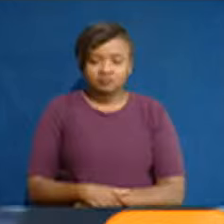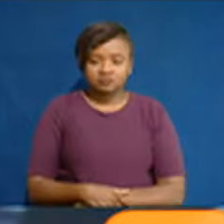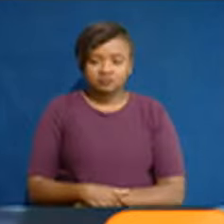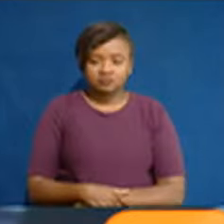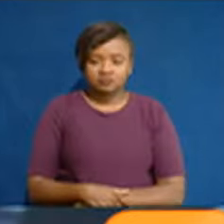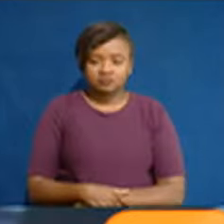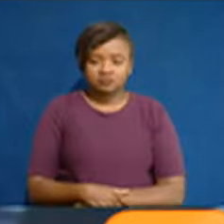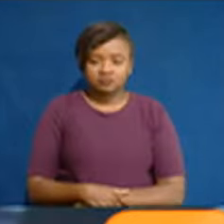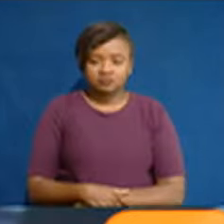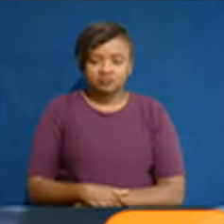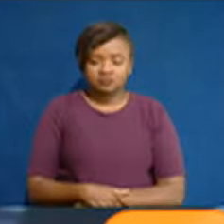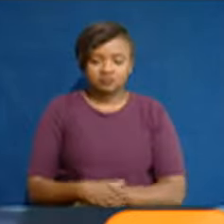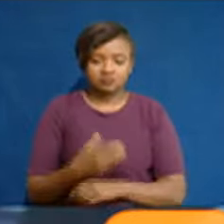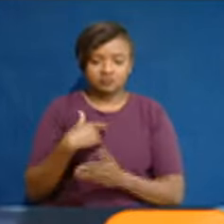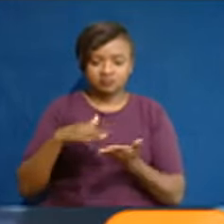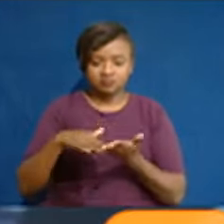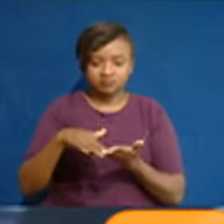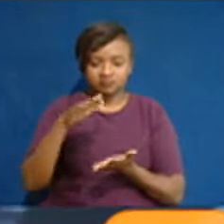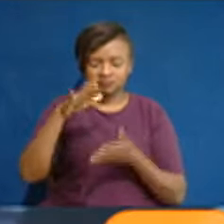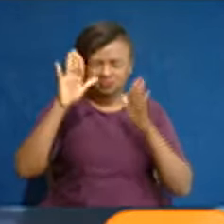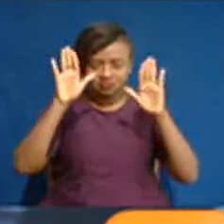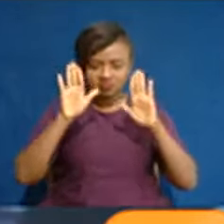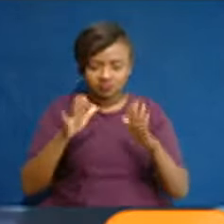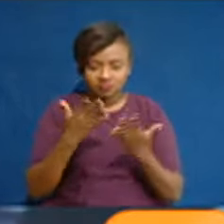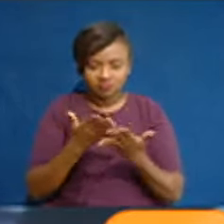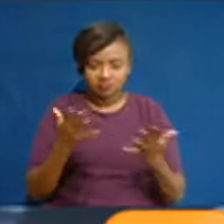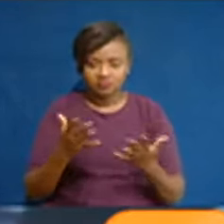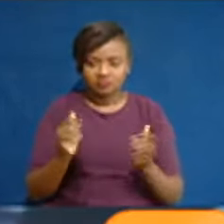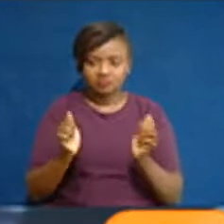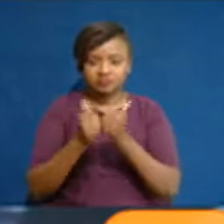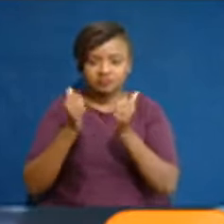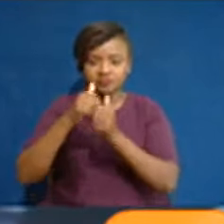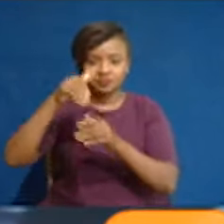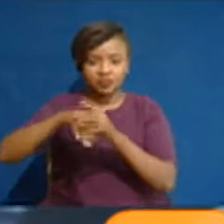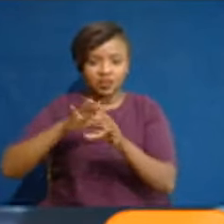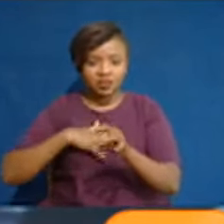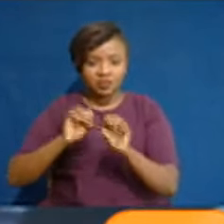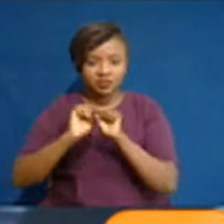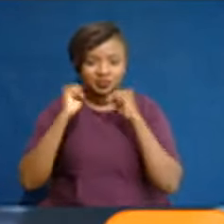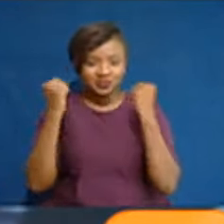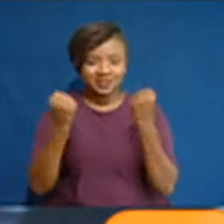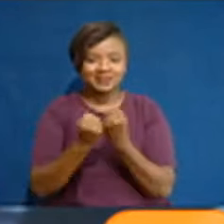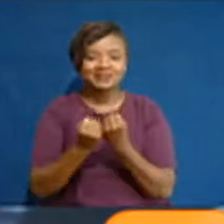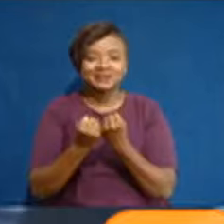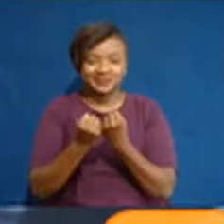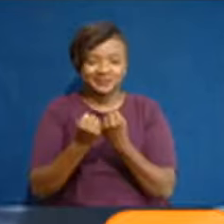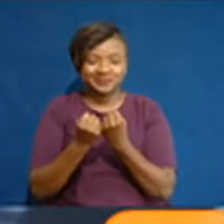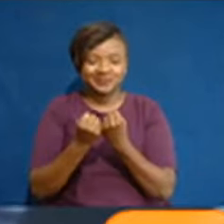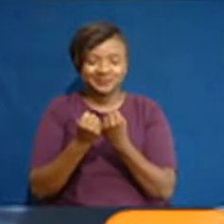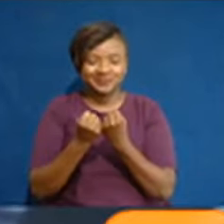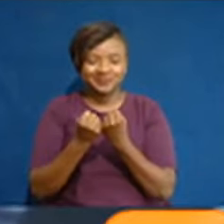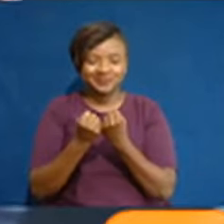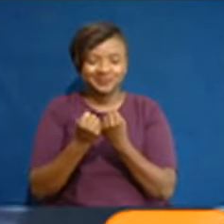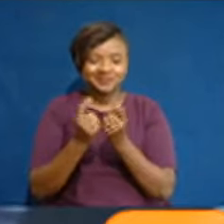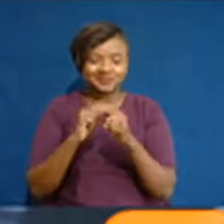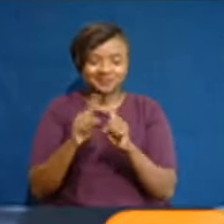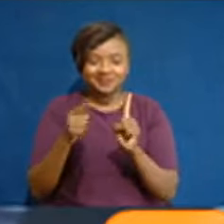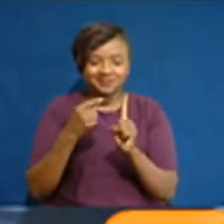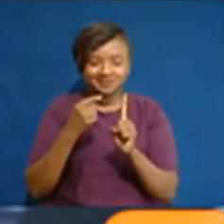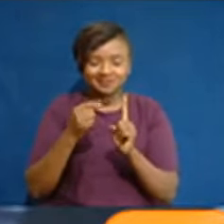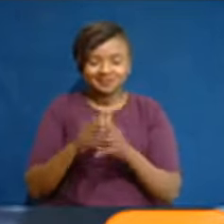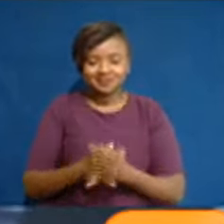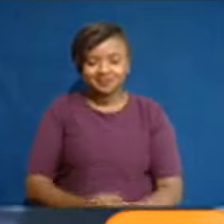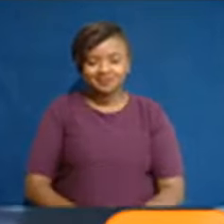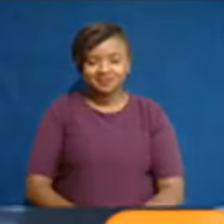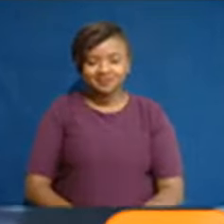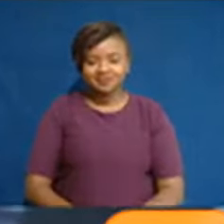society with the protests that we are seeing across the country. And my sense is, just again, listening to young people on the